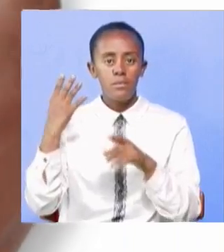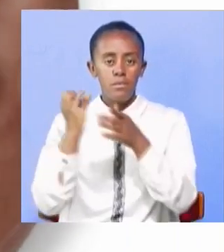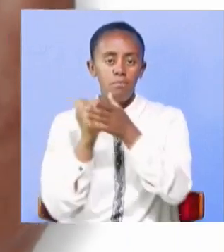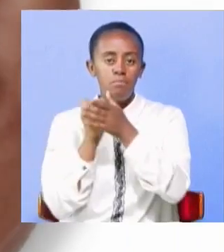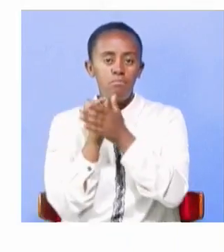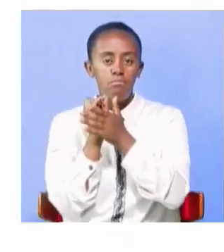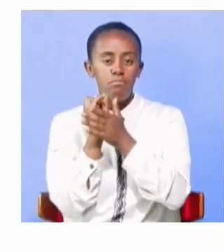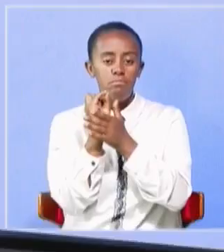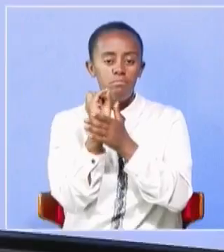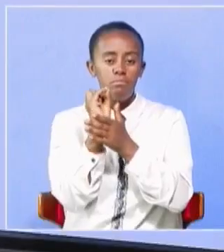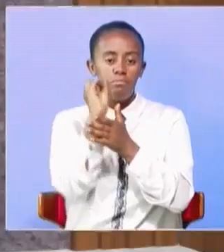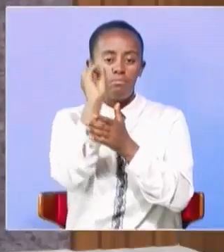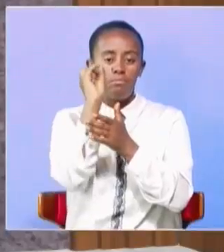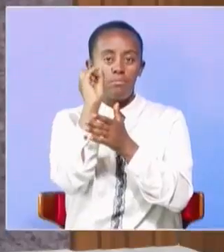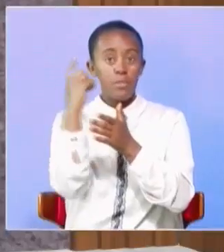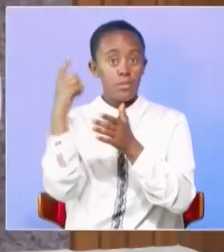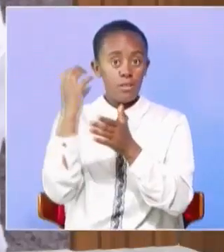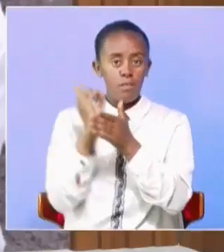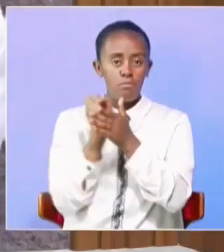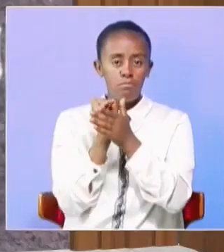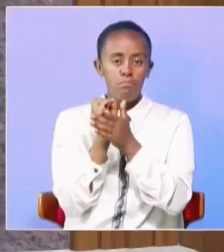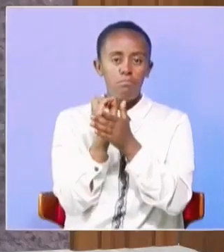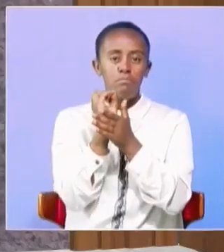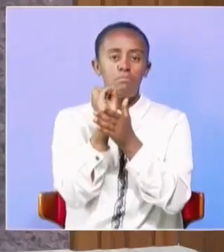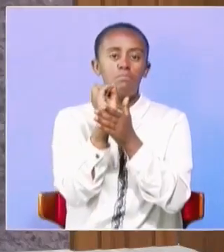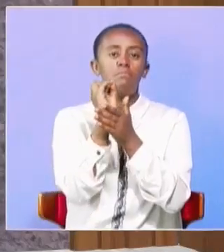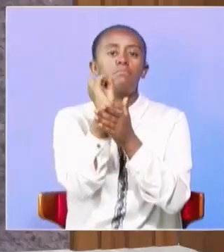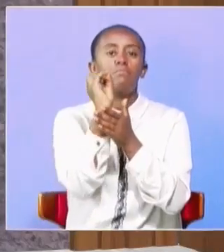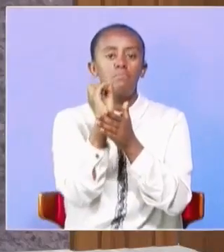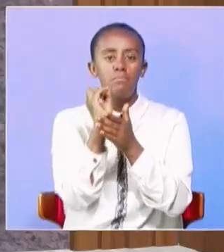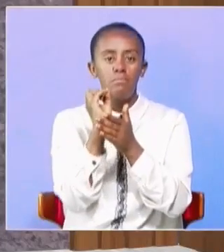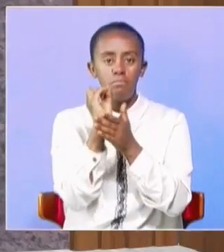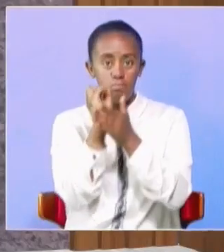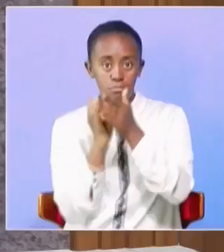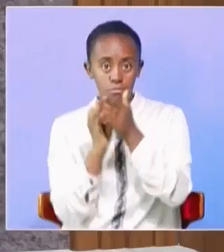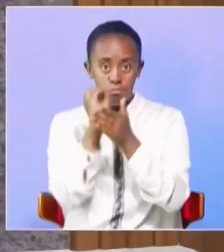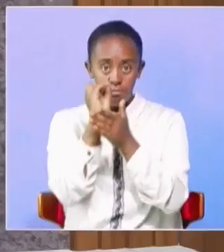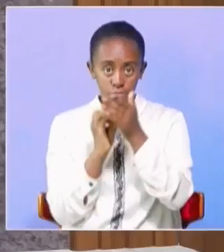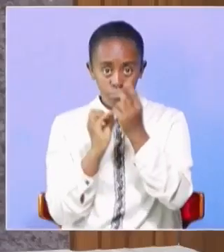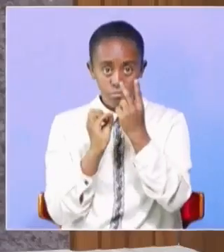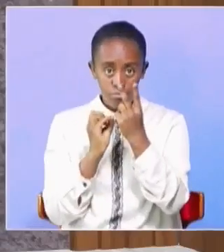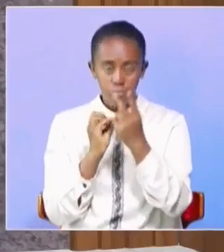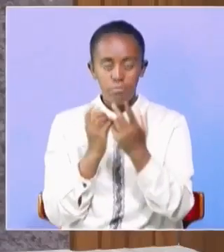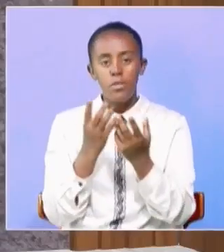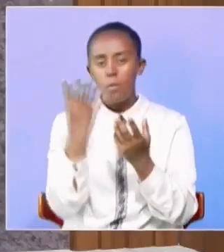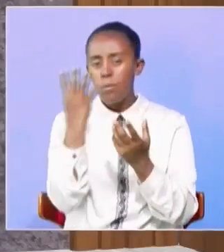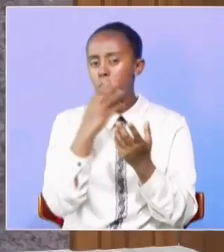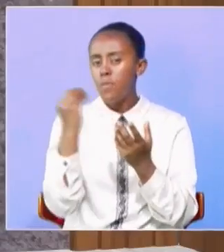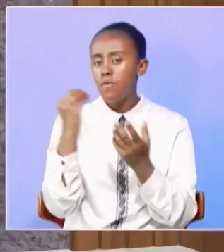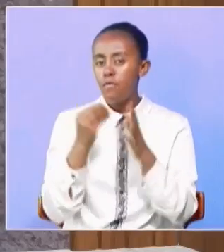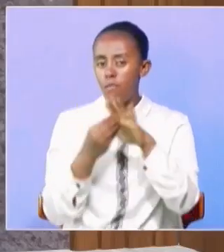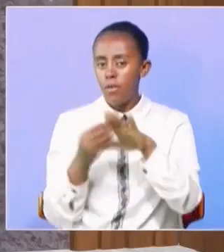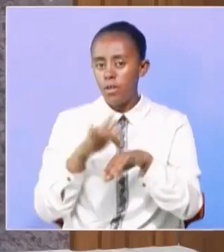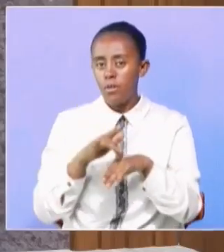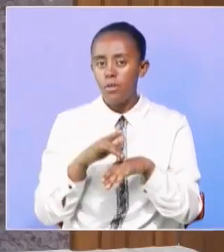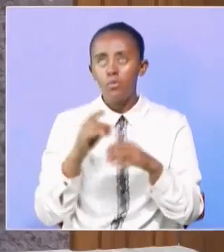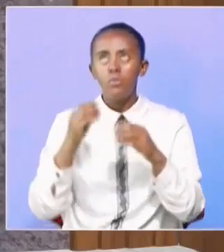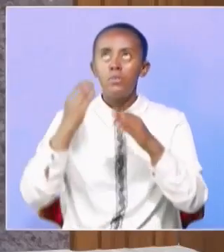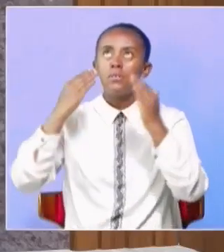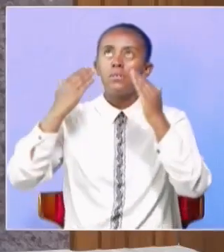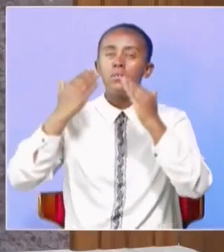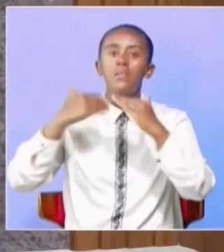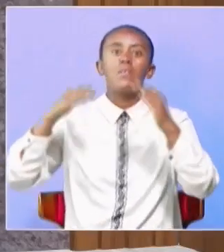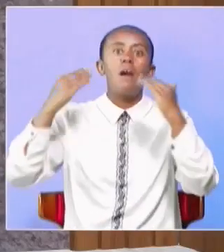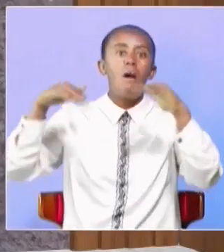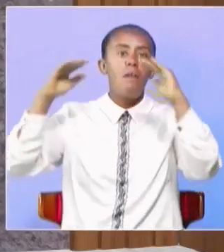rises. So these two times in a day, they have a beautiful effect on the sky. So